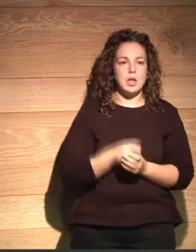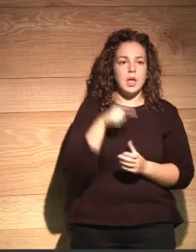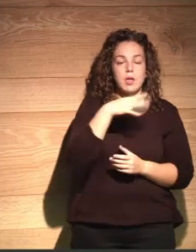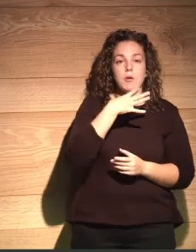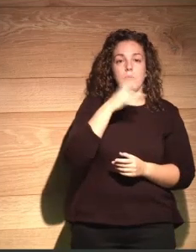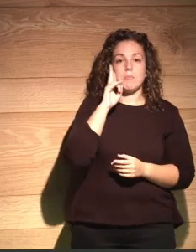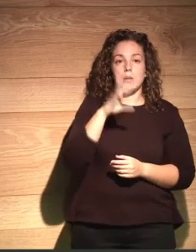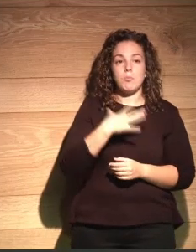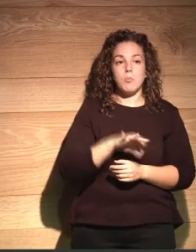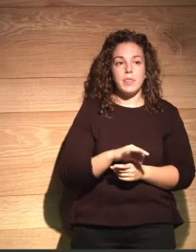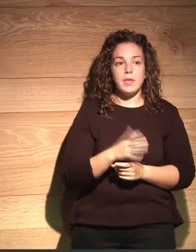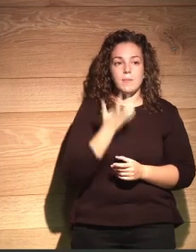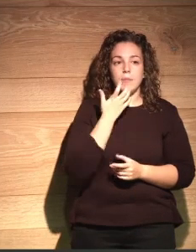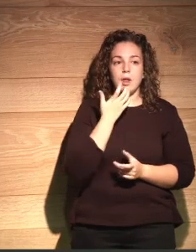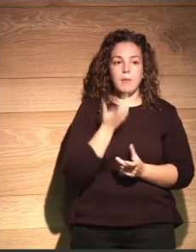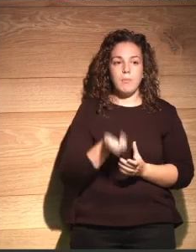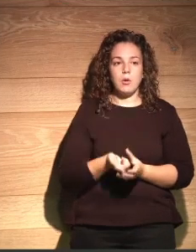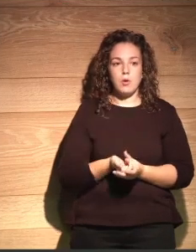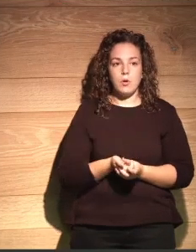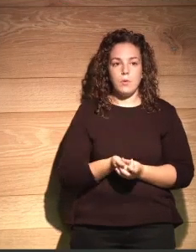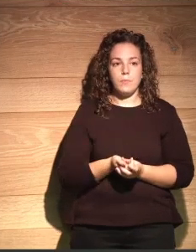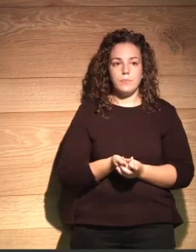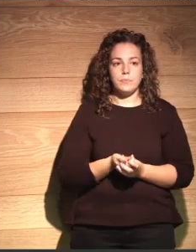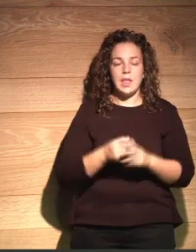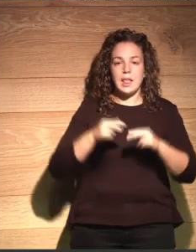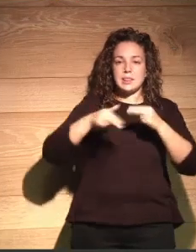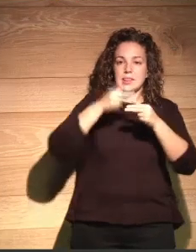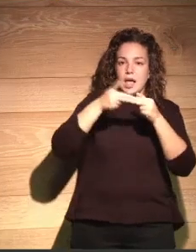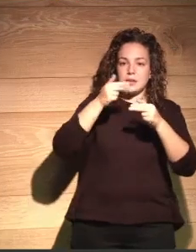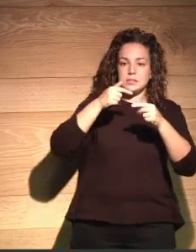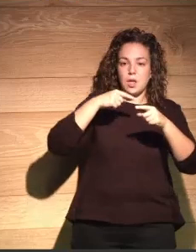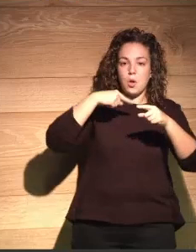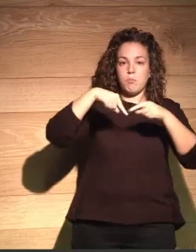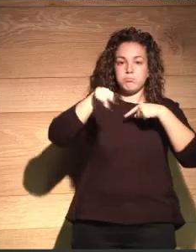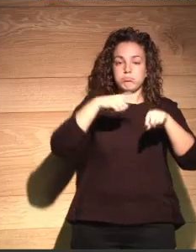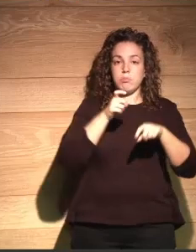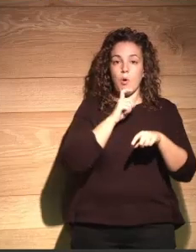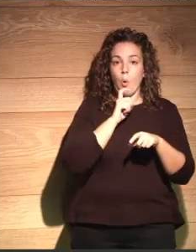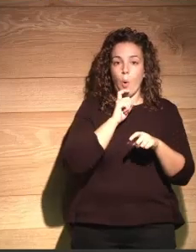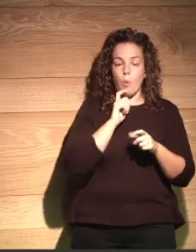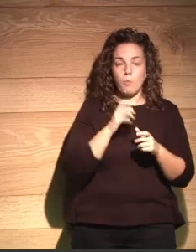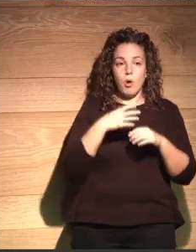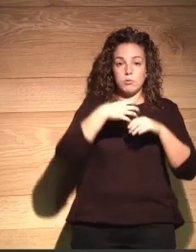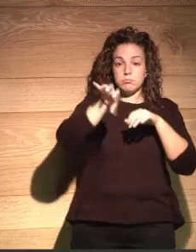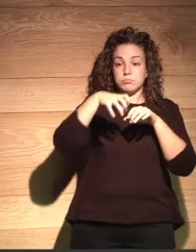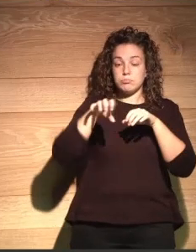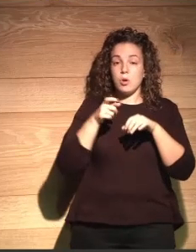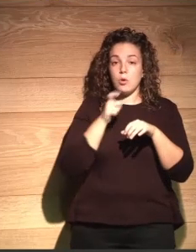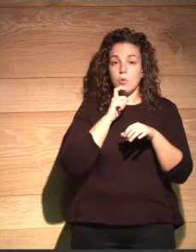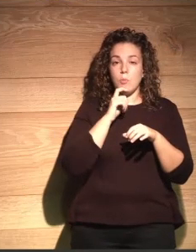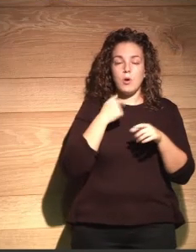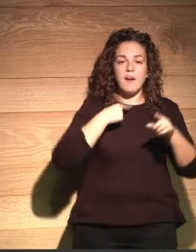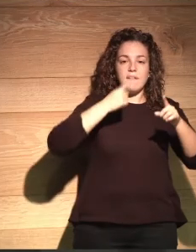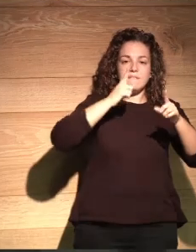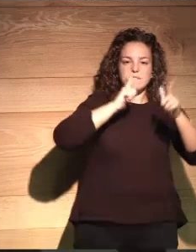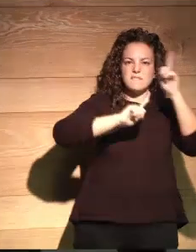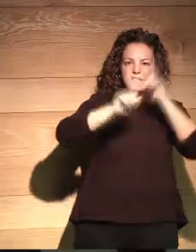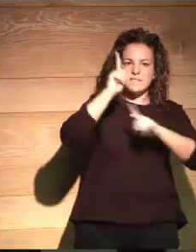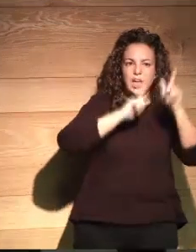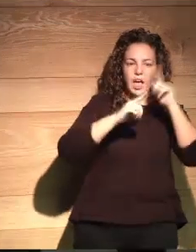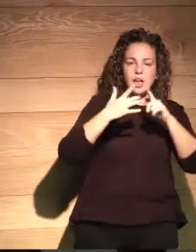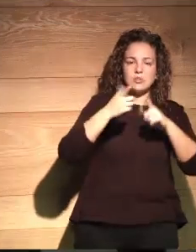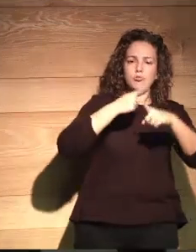Before we saw JFK, the little point. And then the first question we asked was, how many trips could be shared?